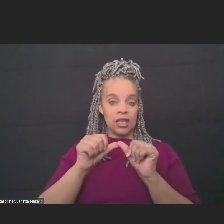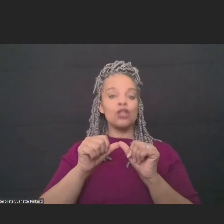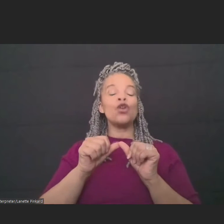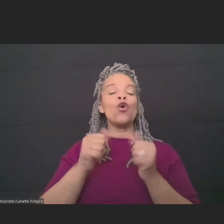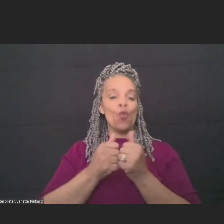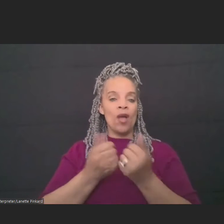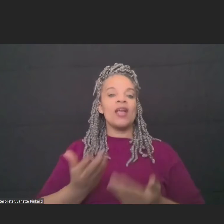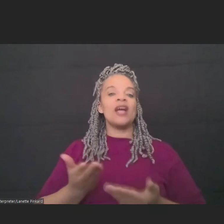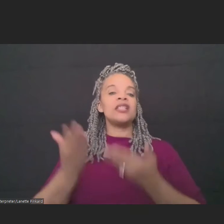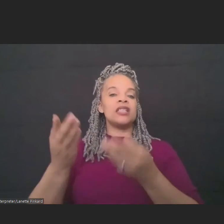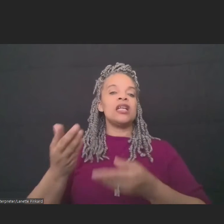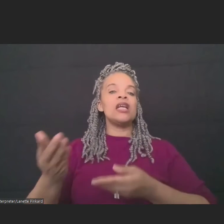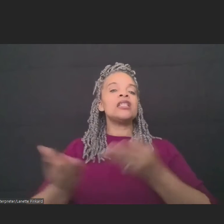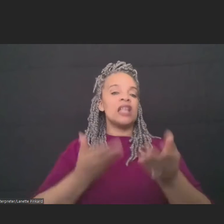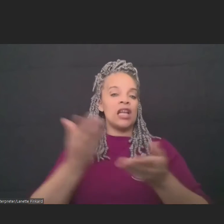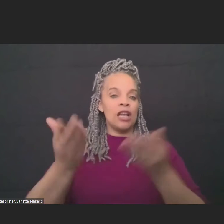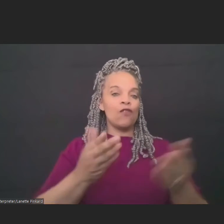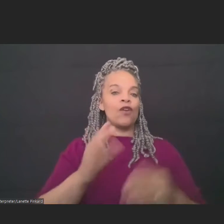and curbside.